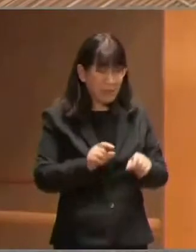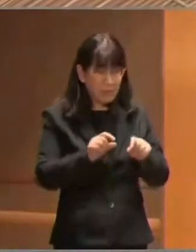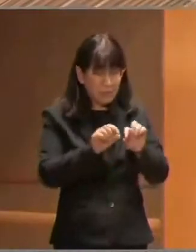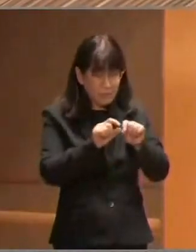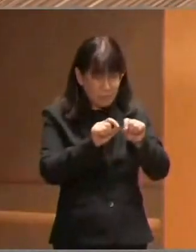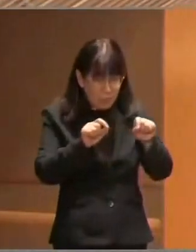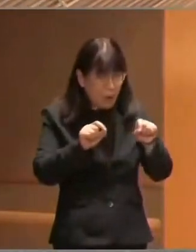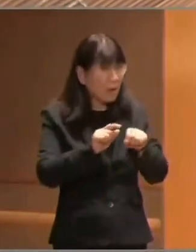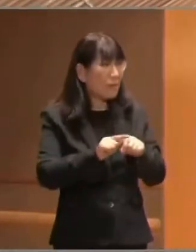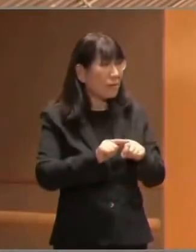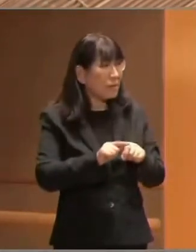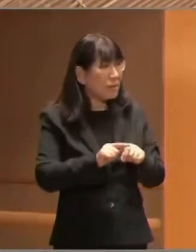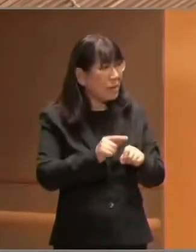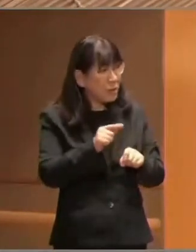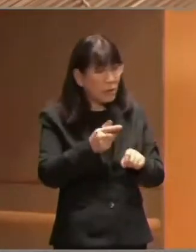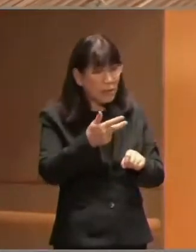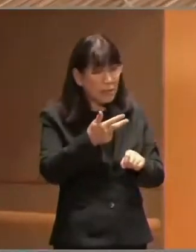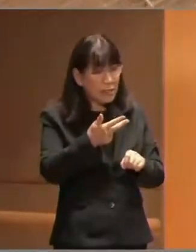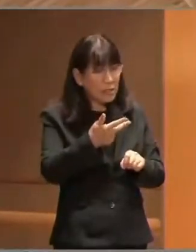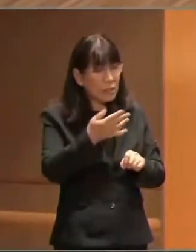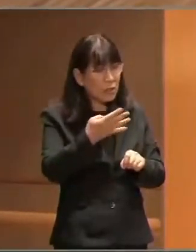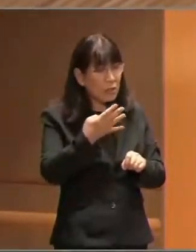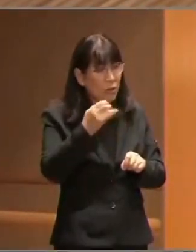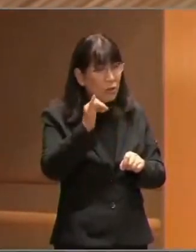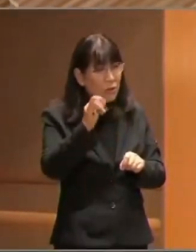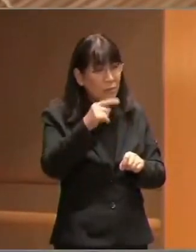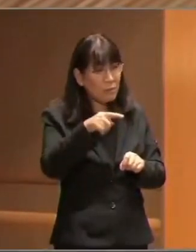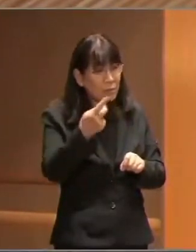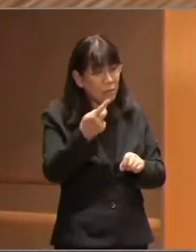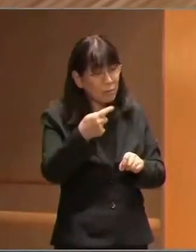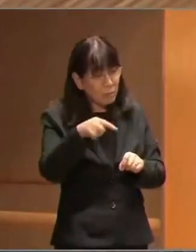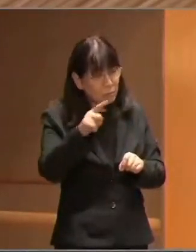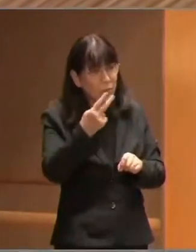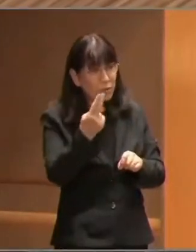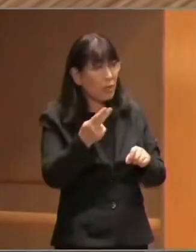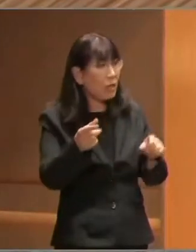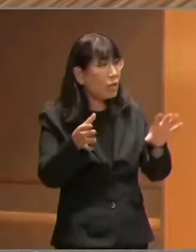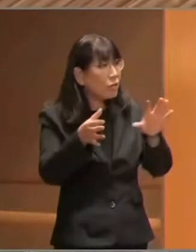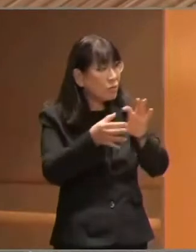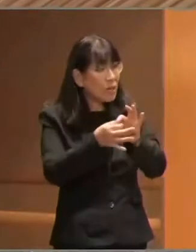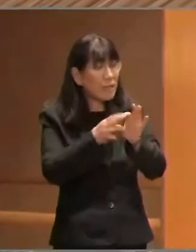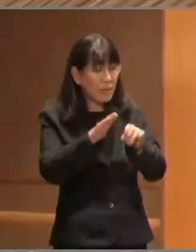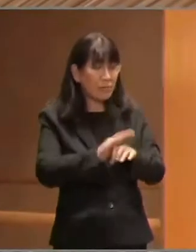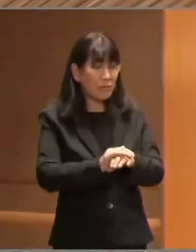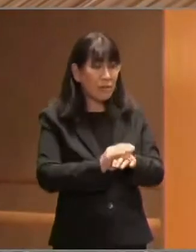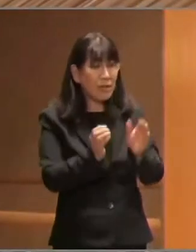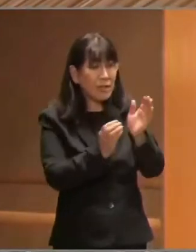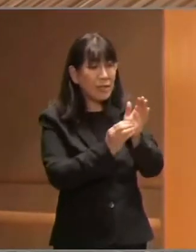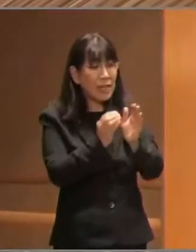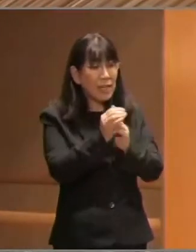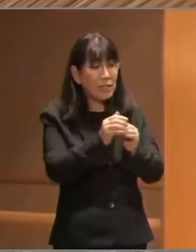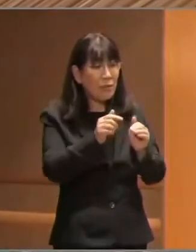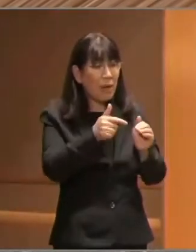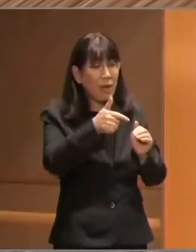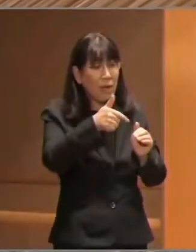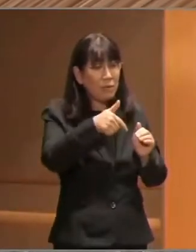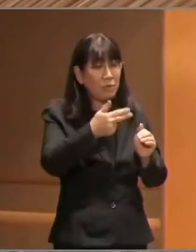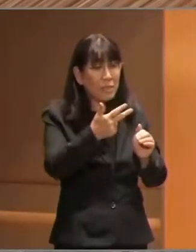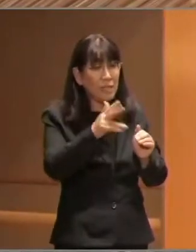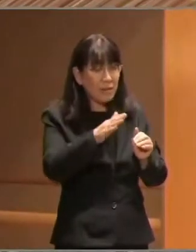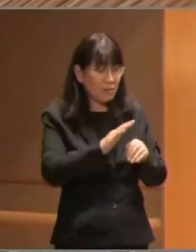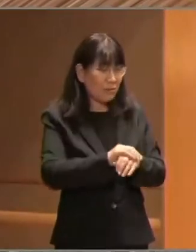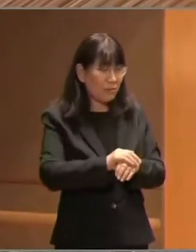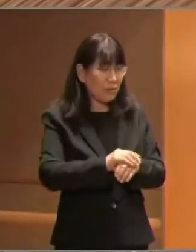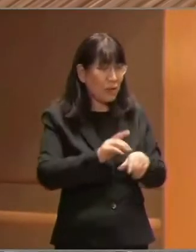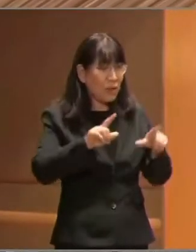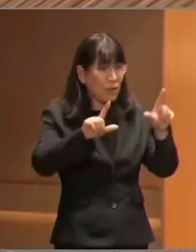screen. But you can see with the bamboo, they're being joint or connected because the